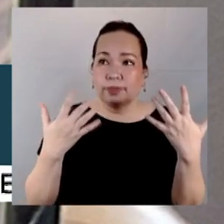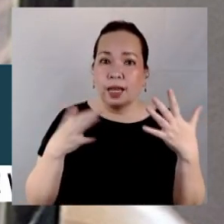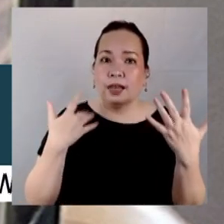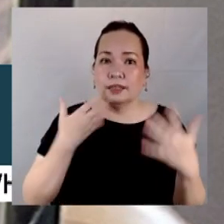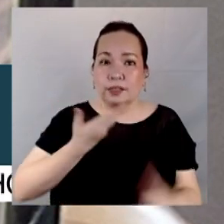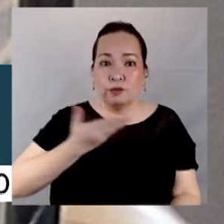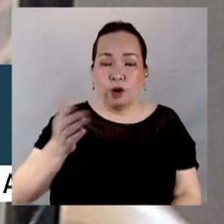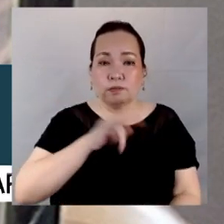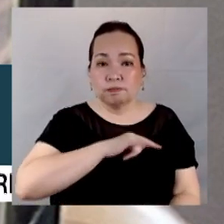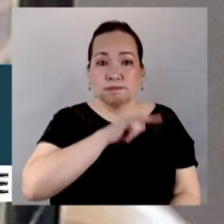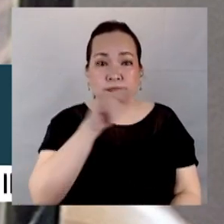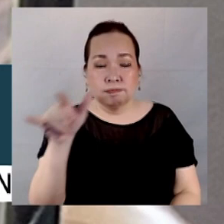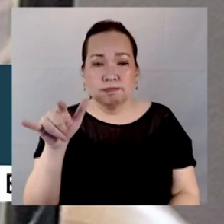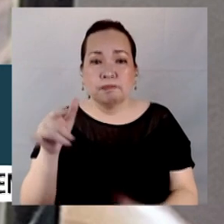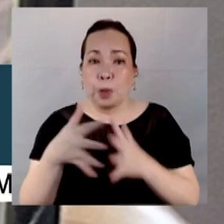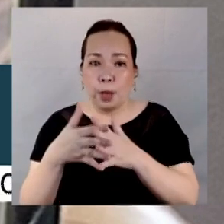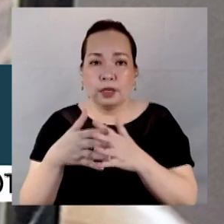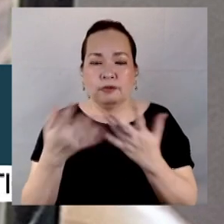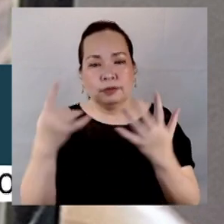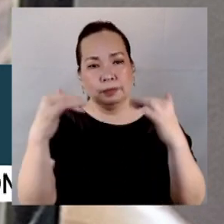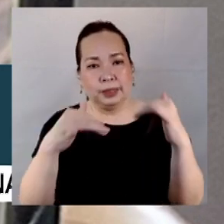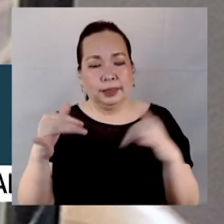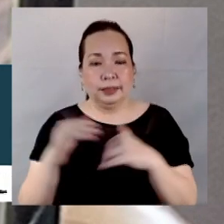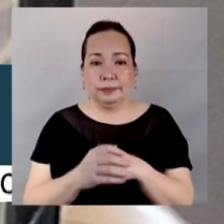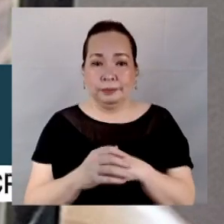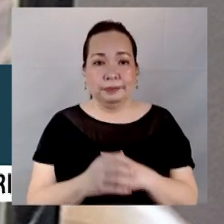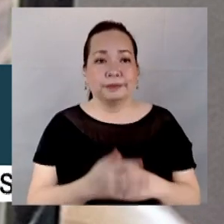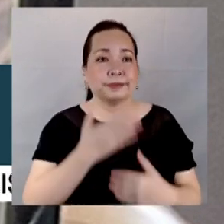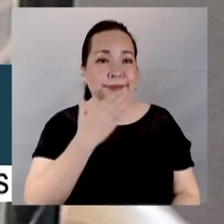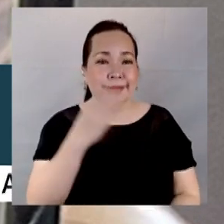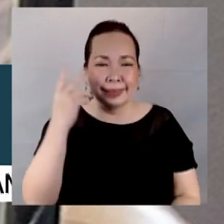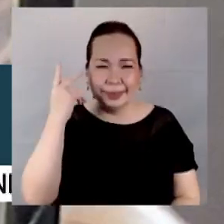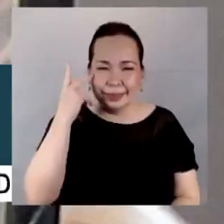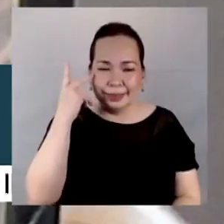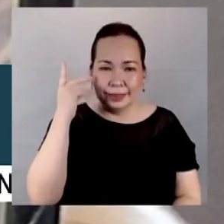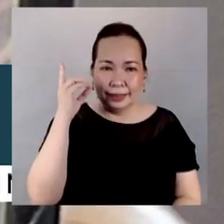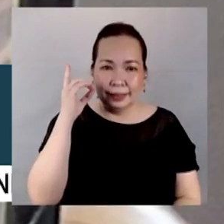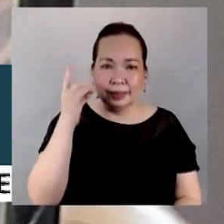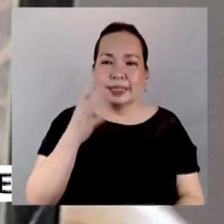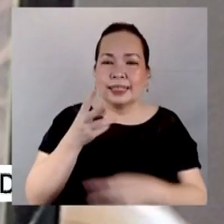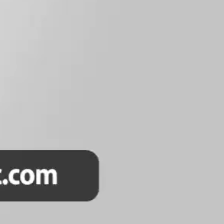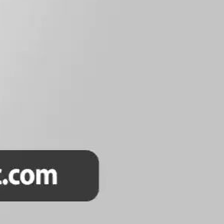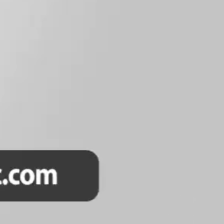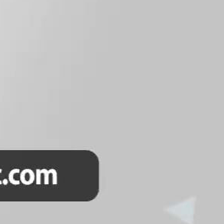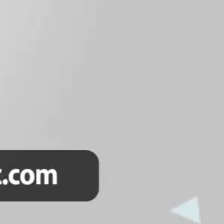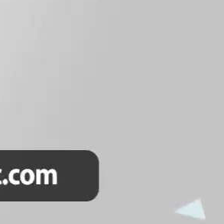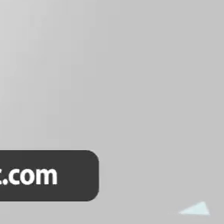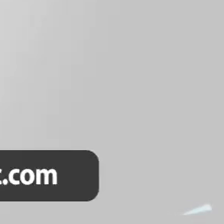meeting. Carmina. Thanks a lot. Katrina Domingo there joining us on the line. Take care, Kat. Keep safe.